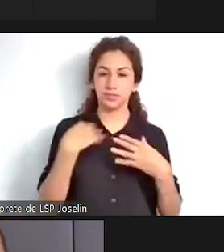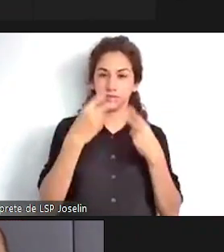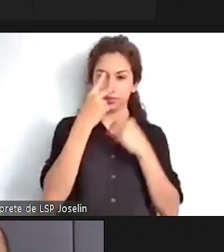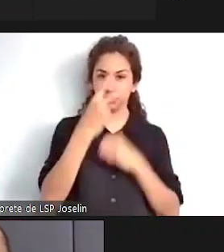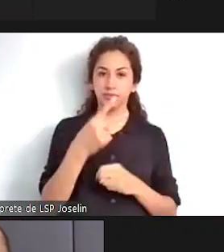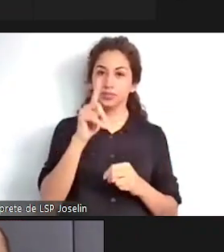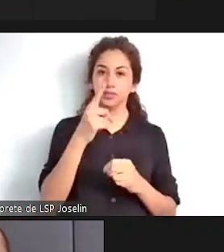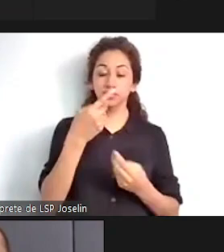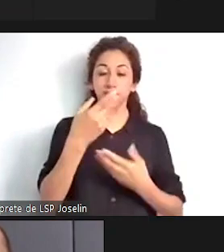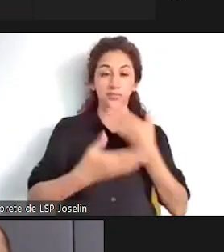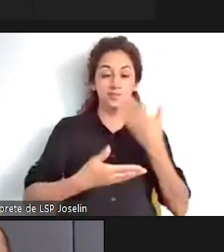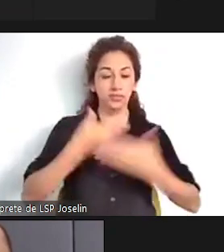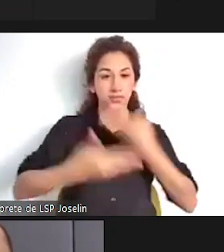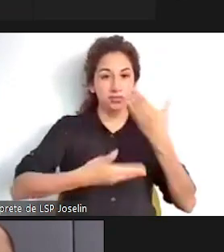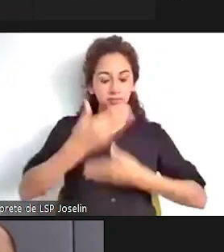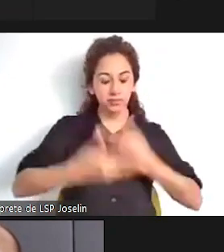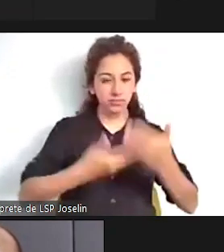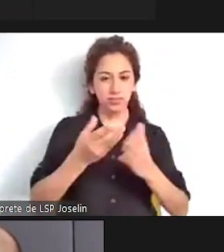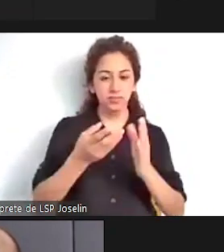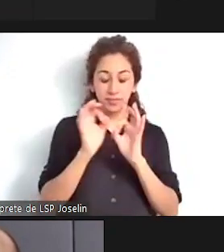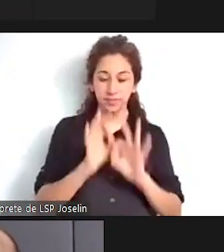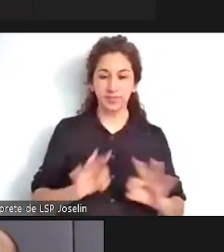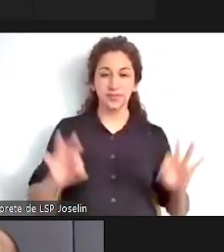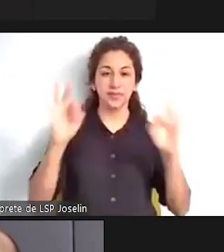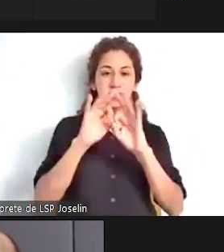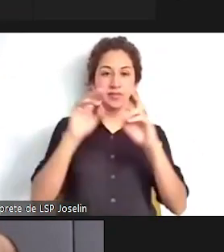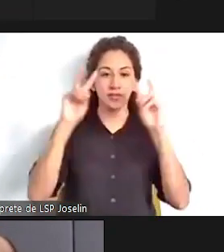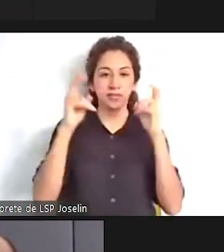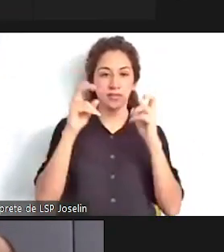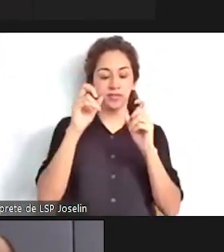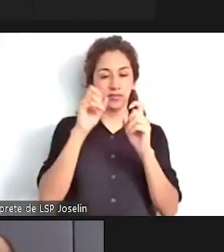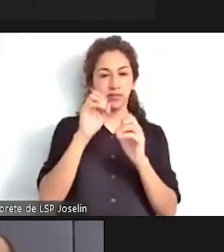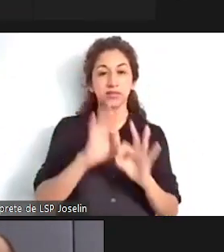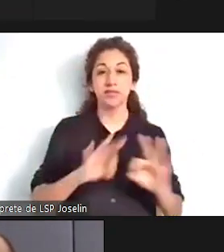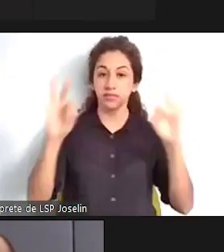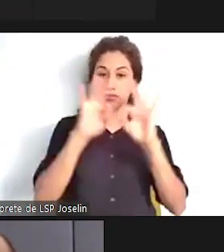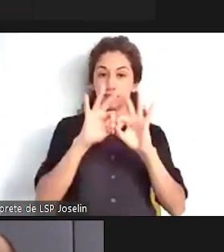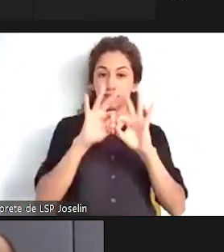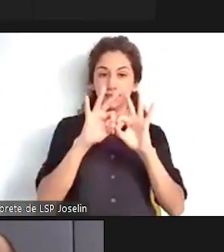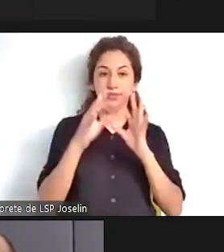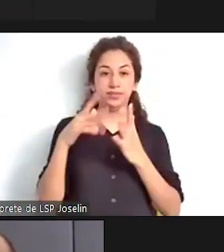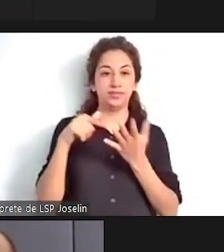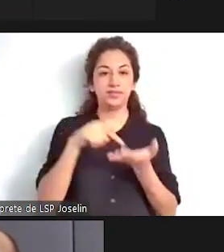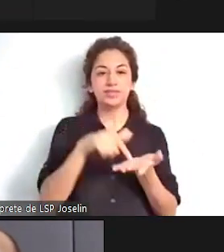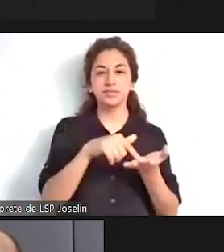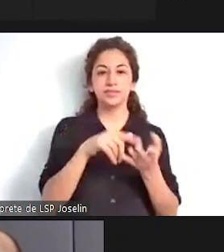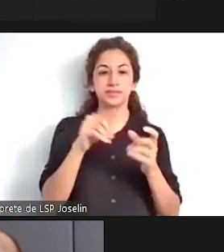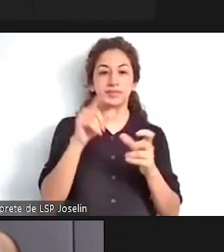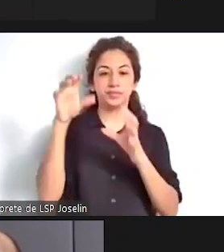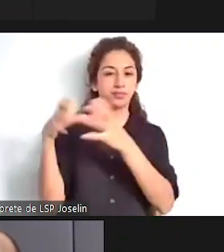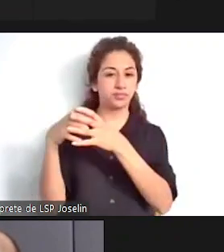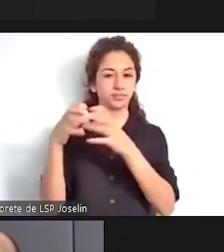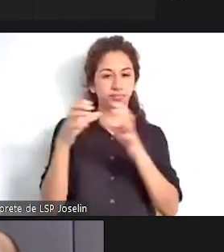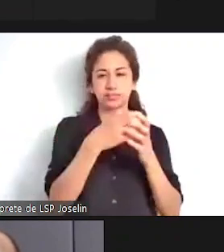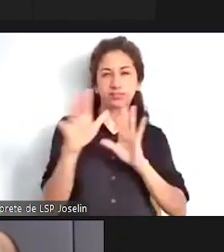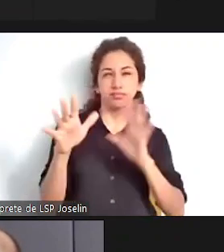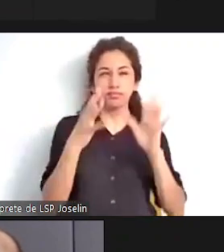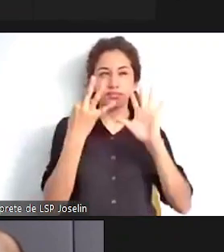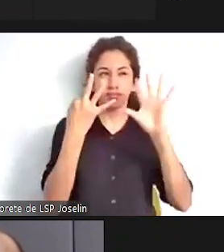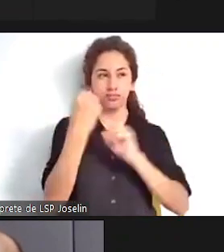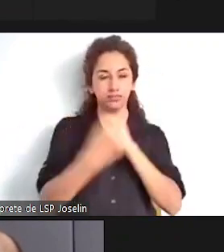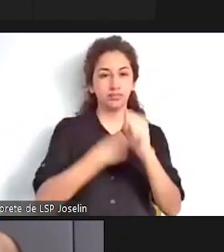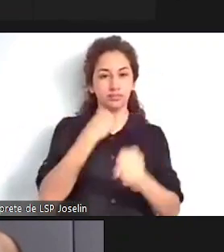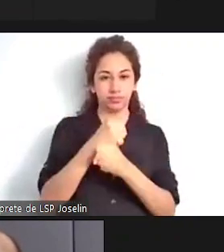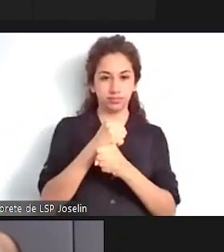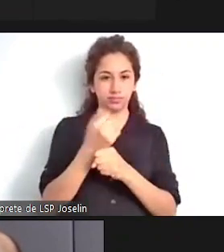is a very interesting indicator i also see that the different interested parties some eight years